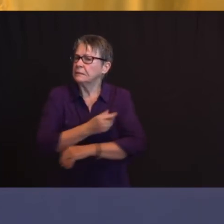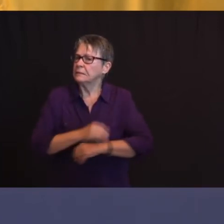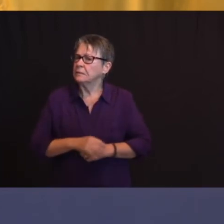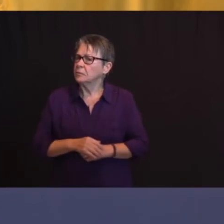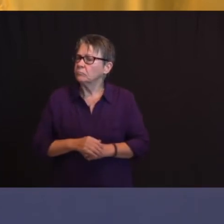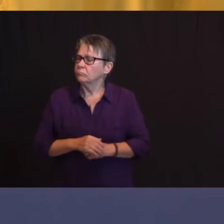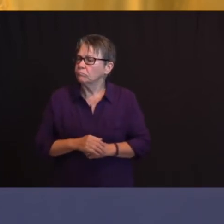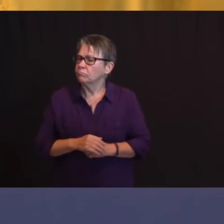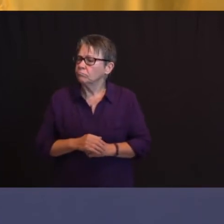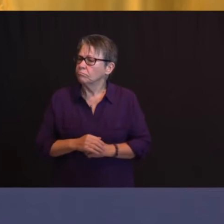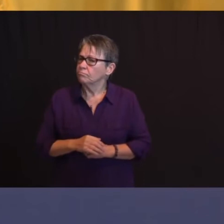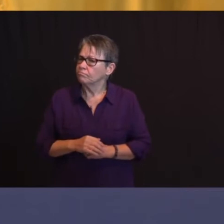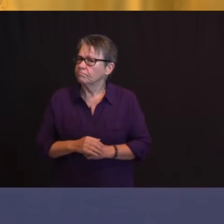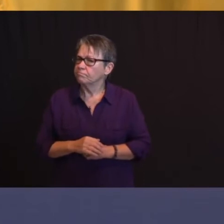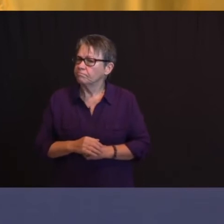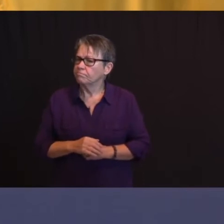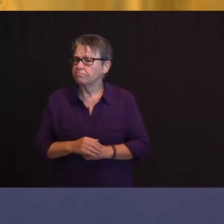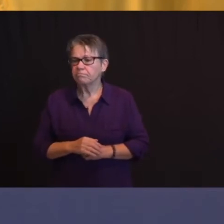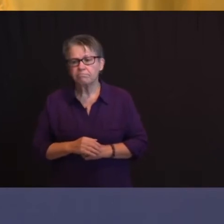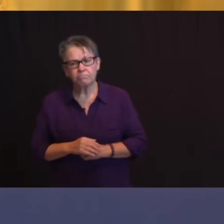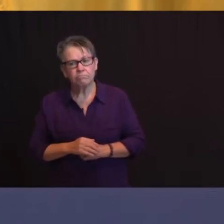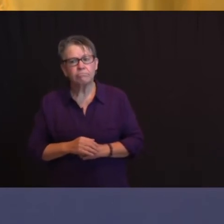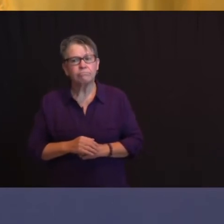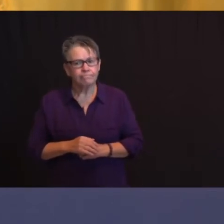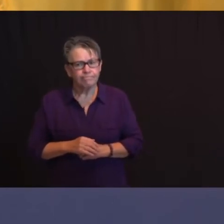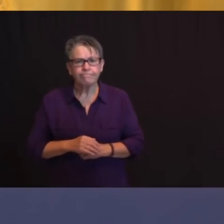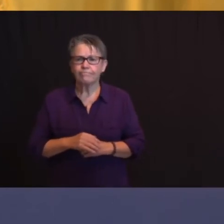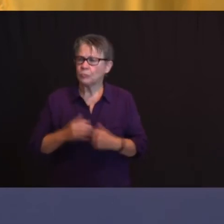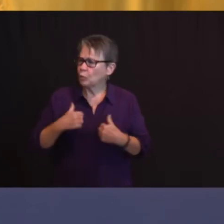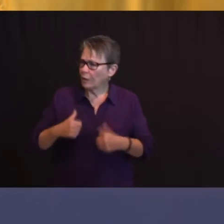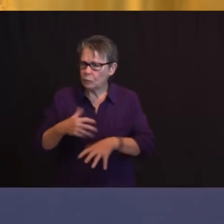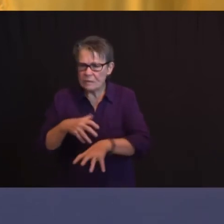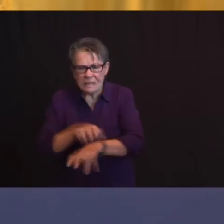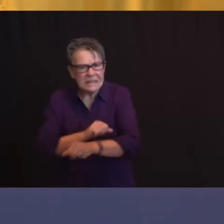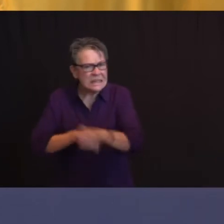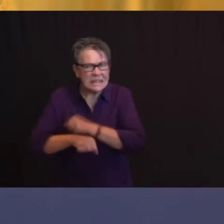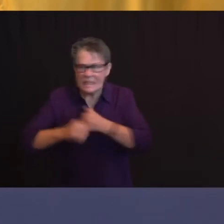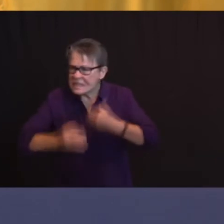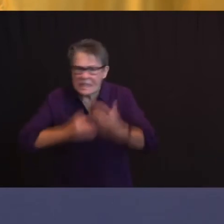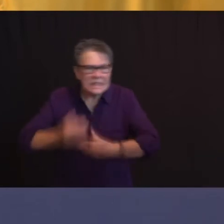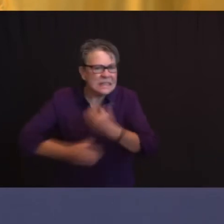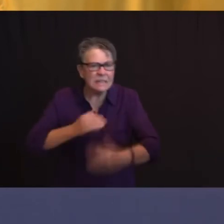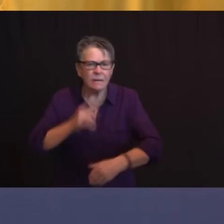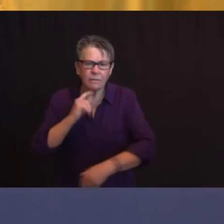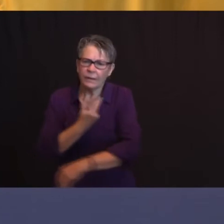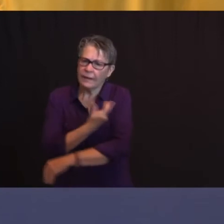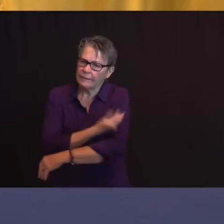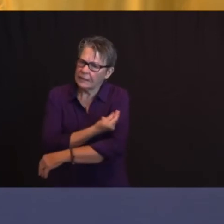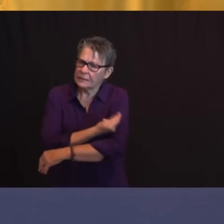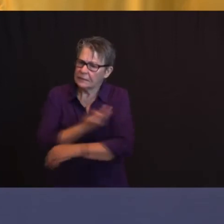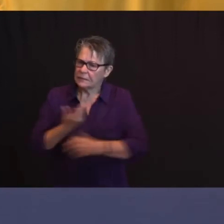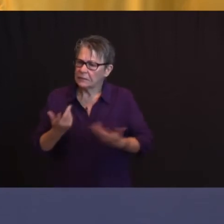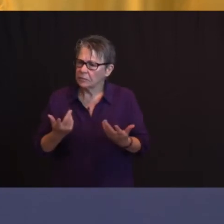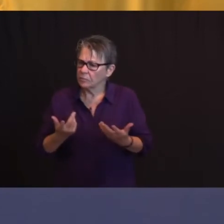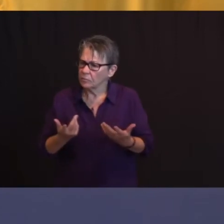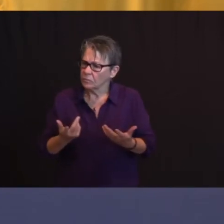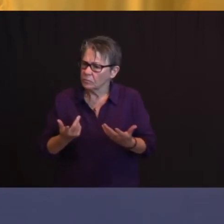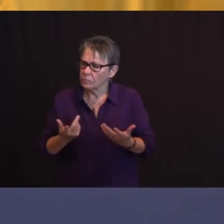other vaccine mission that we have pursued, and we're going to need our federal partners both financially and logistically every step of the